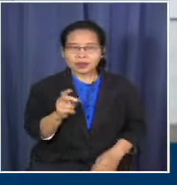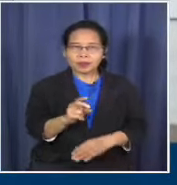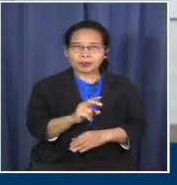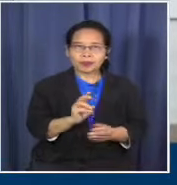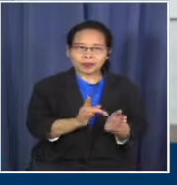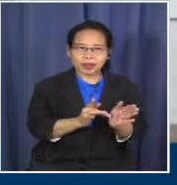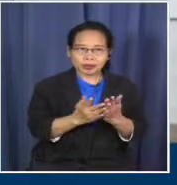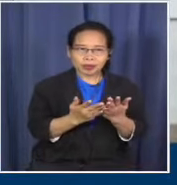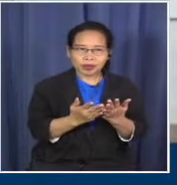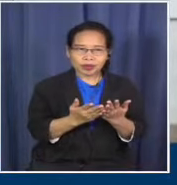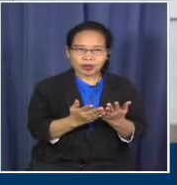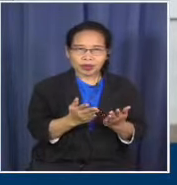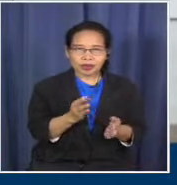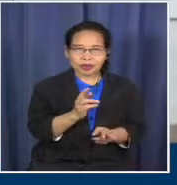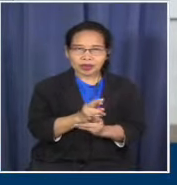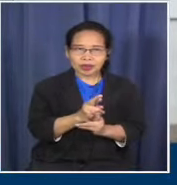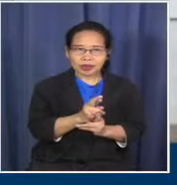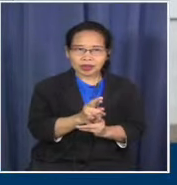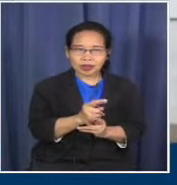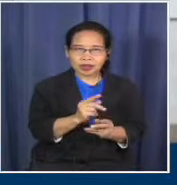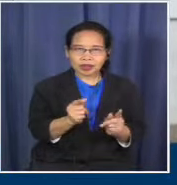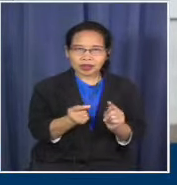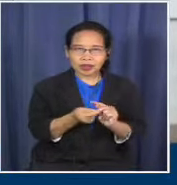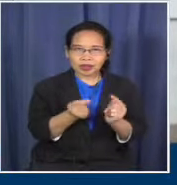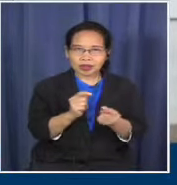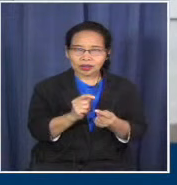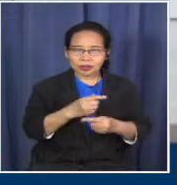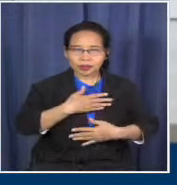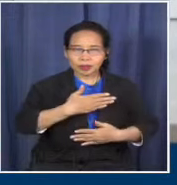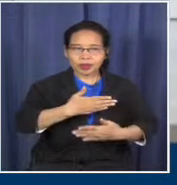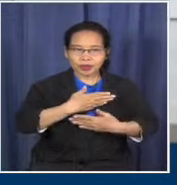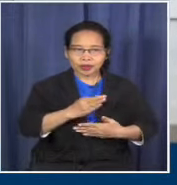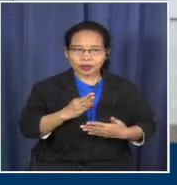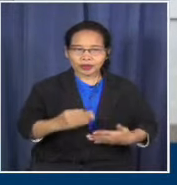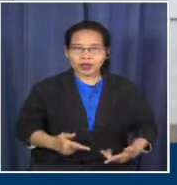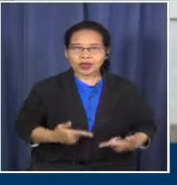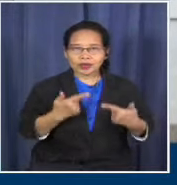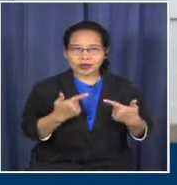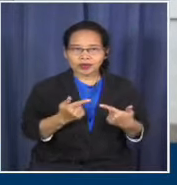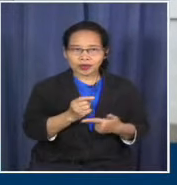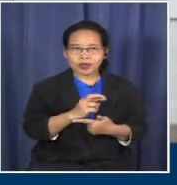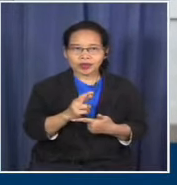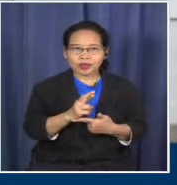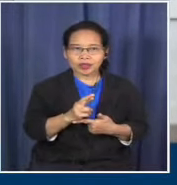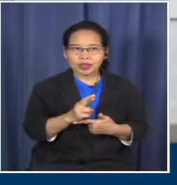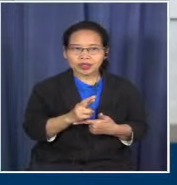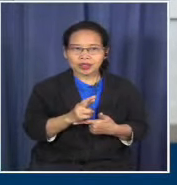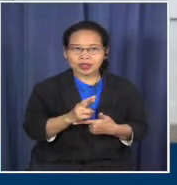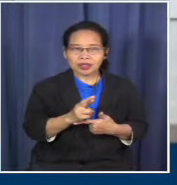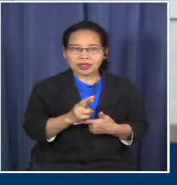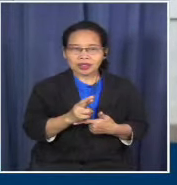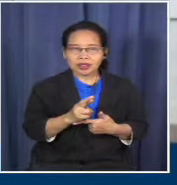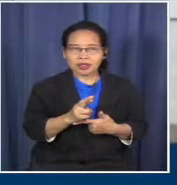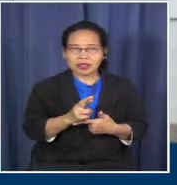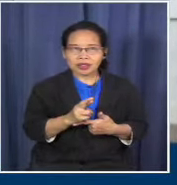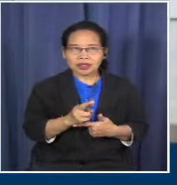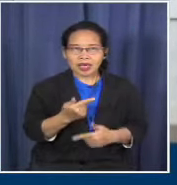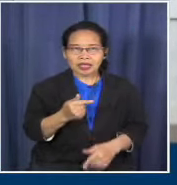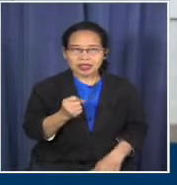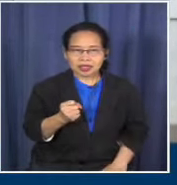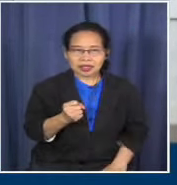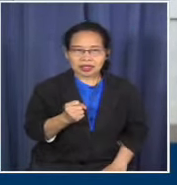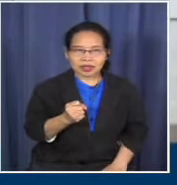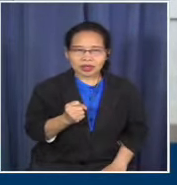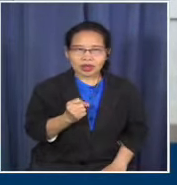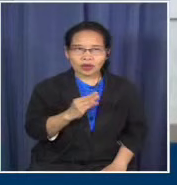A very primitive term, hininga ng buhay. So the Bible is using a very primitive term,